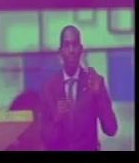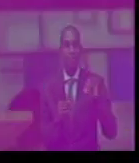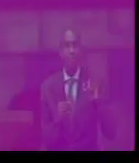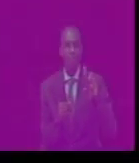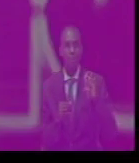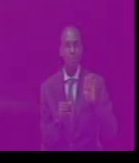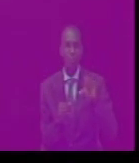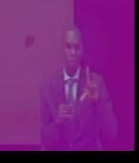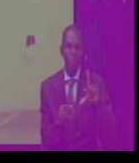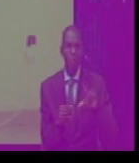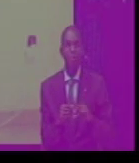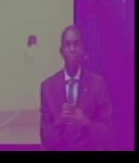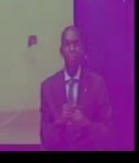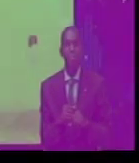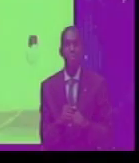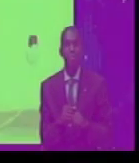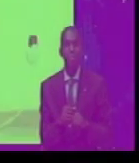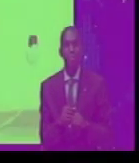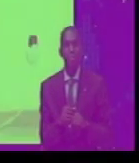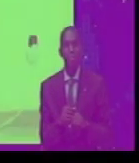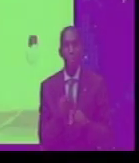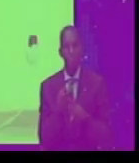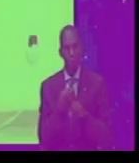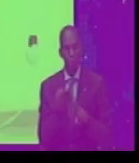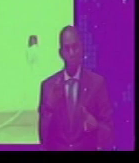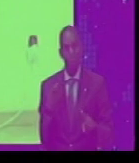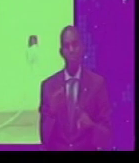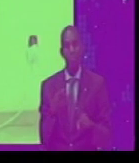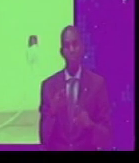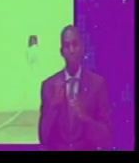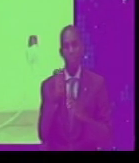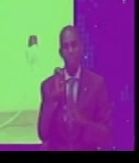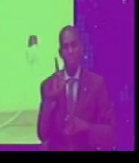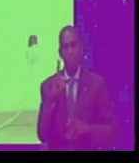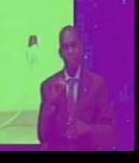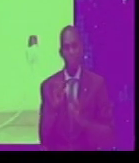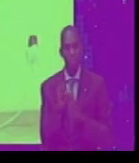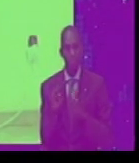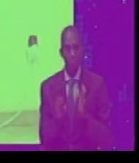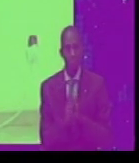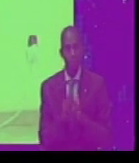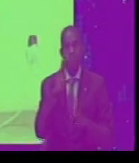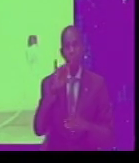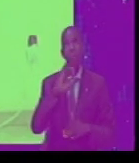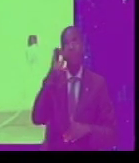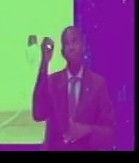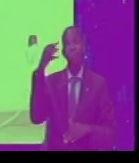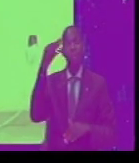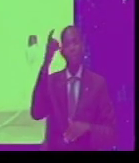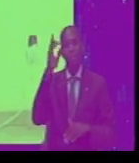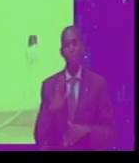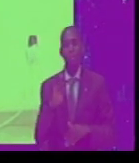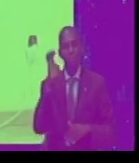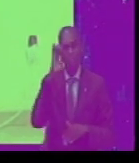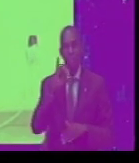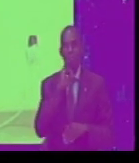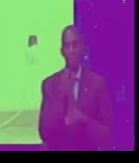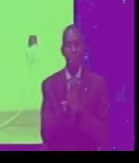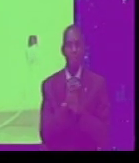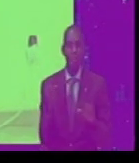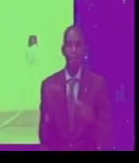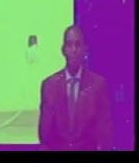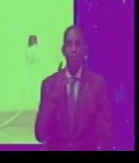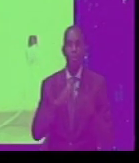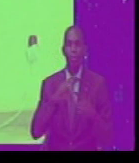My name is Brother Bello Samuel Oluwatobiloba from Benin East Region, Edo